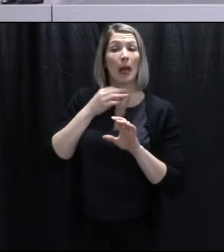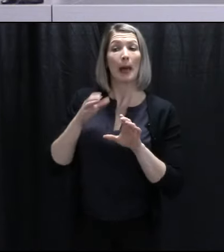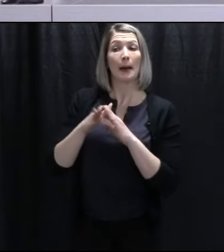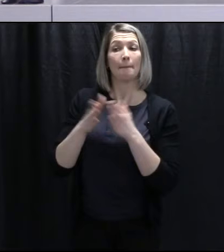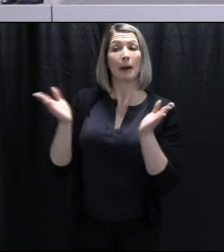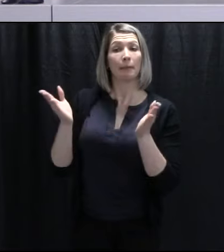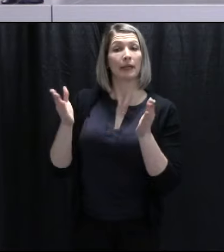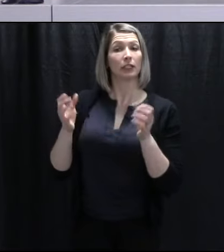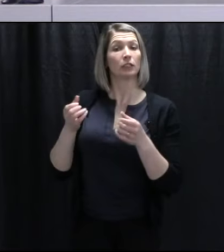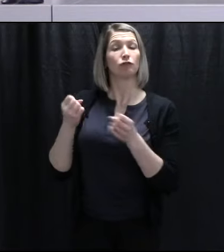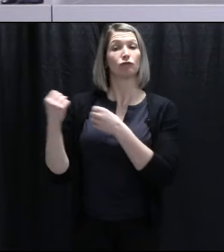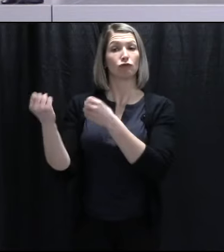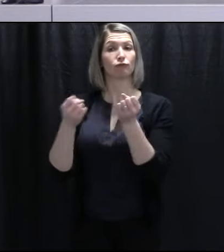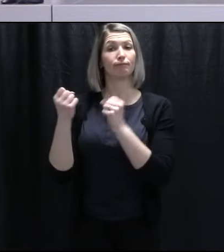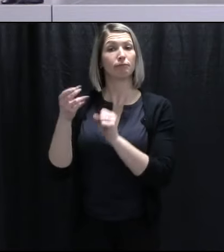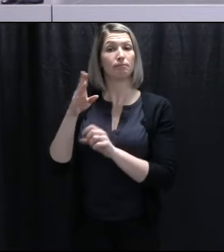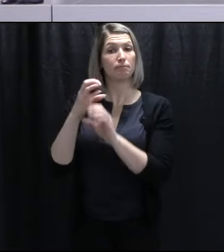should be restricted.